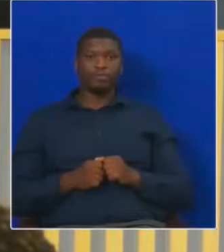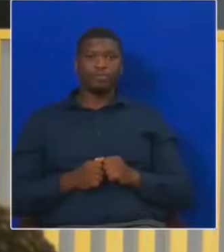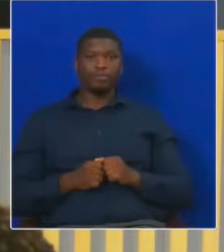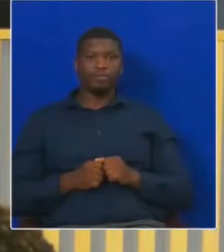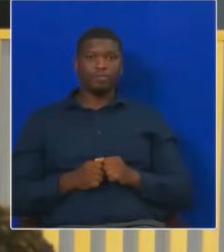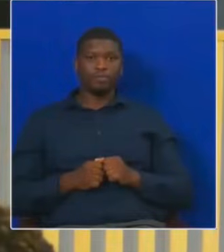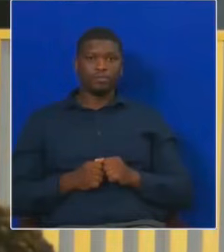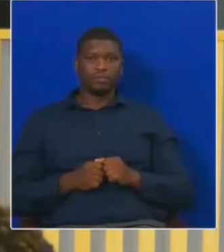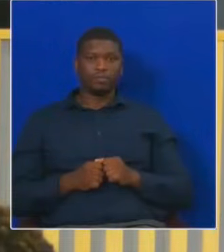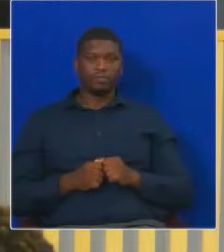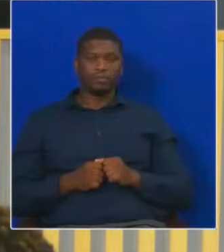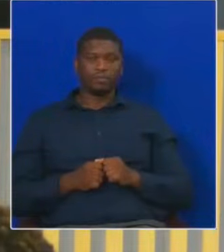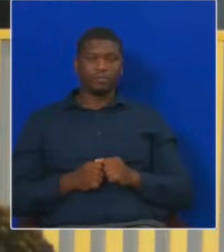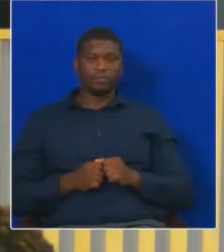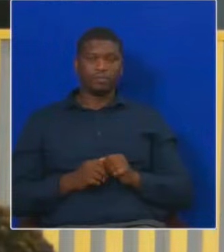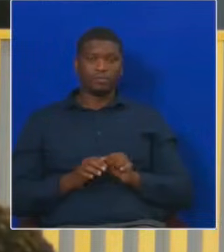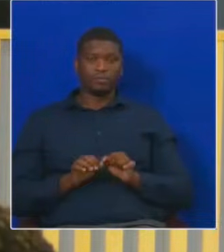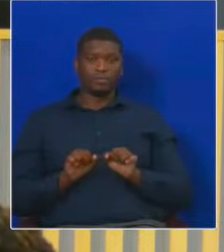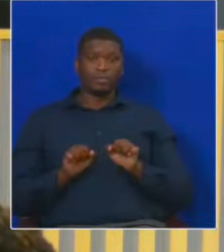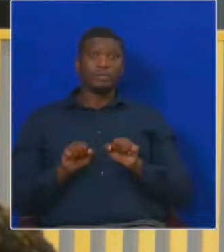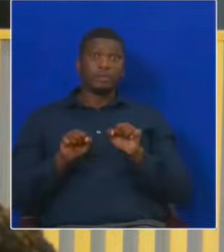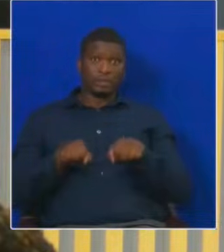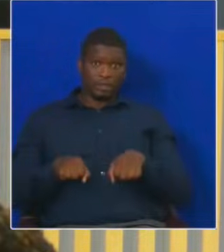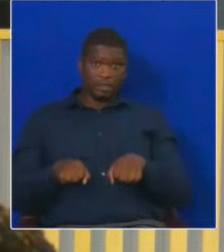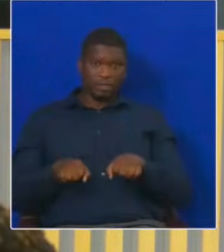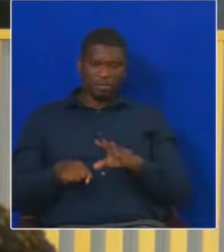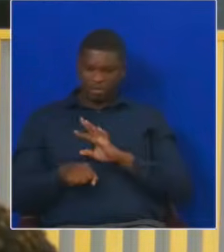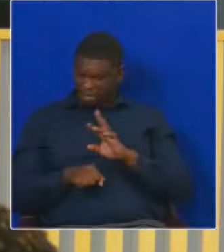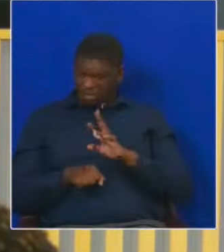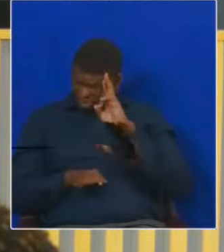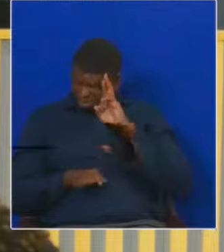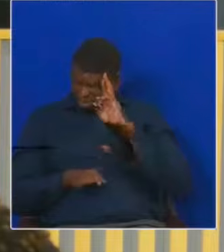I no longer recall an exact date,